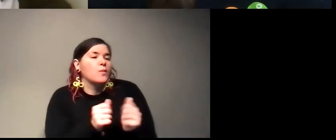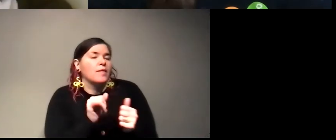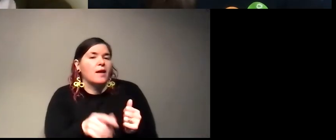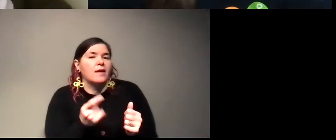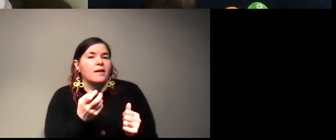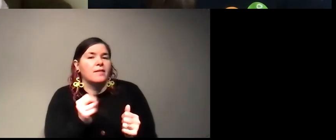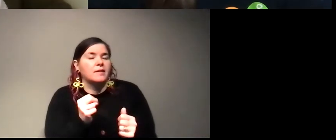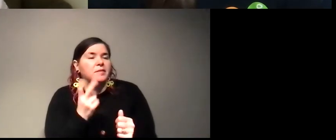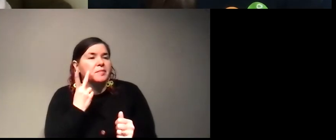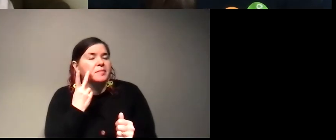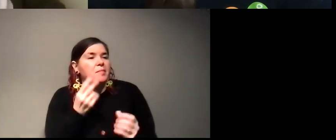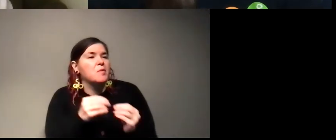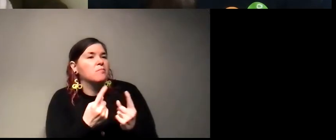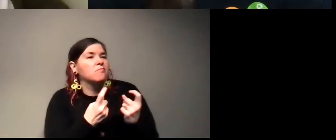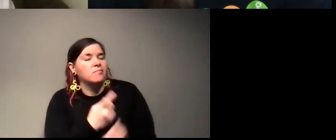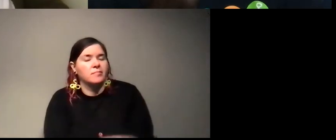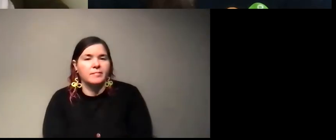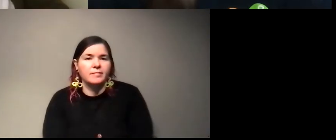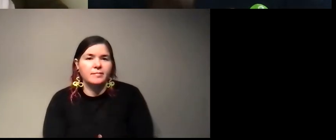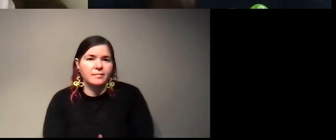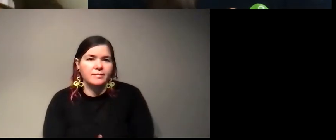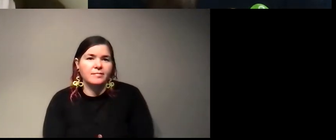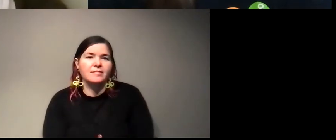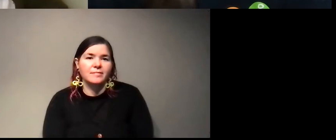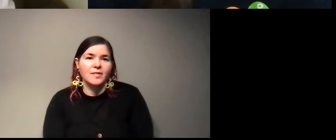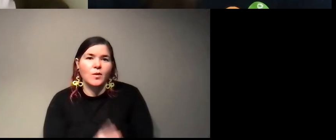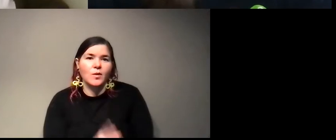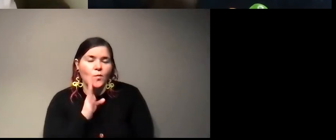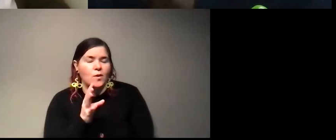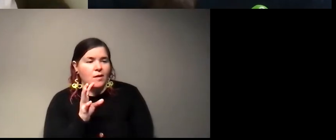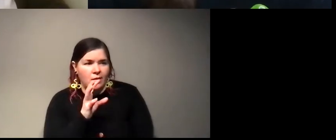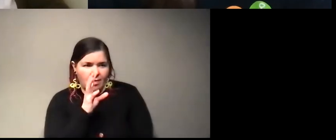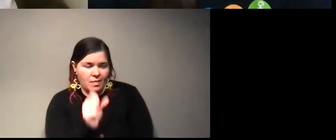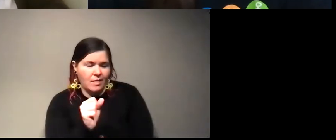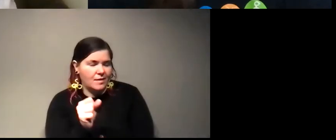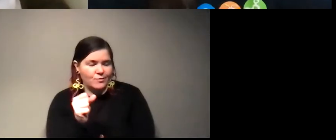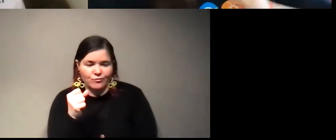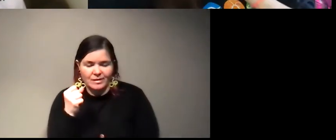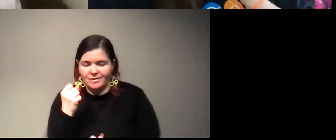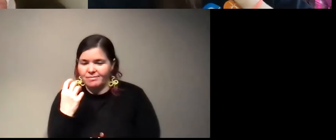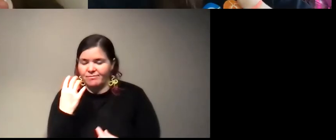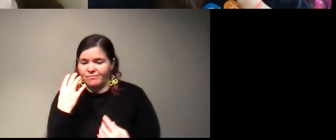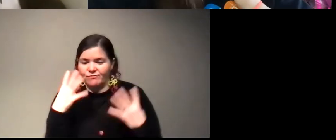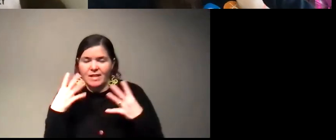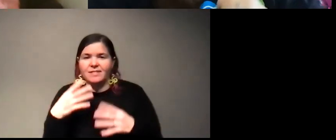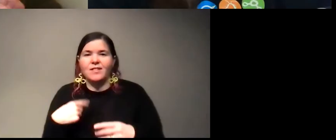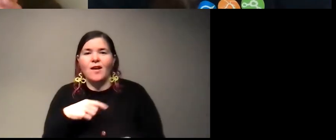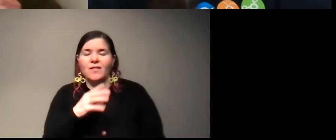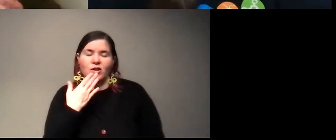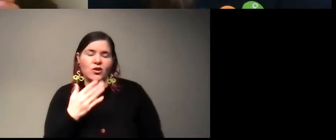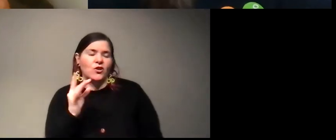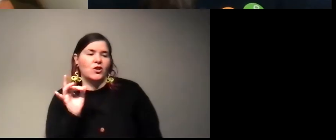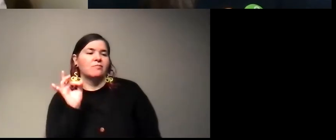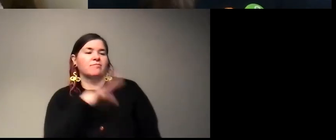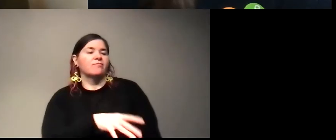then see what other questions happen after that. You're gonna have their attention after that because that's a wild thing to say. So that's I love a good pitch. Yeah, I love